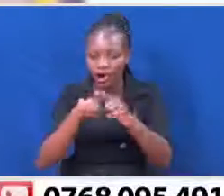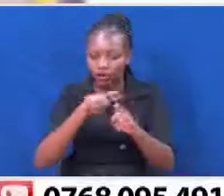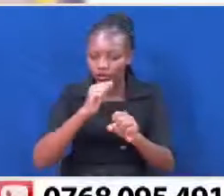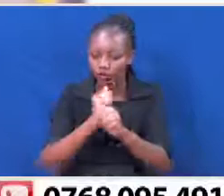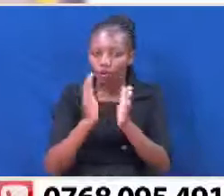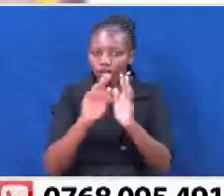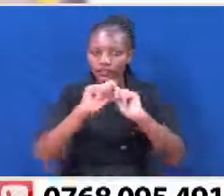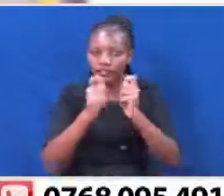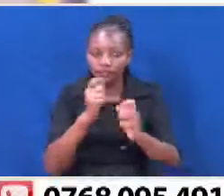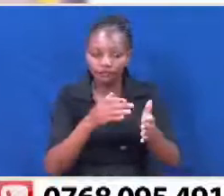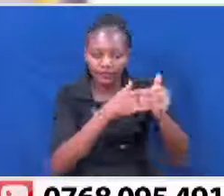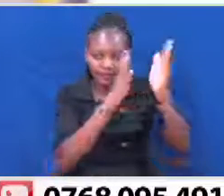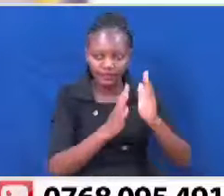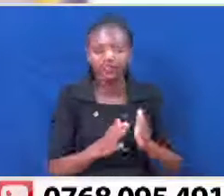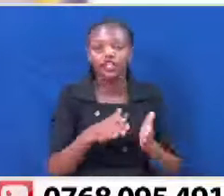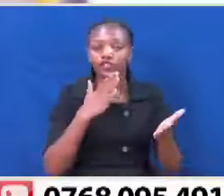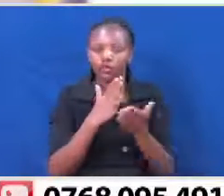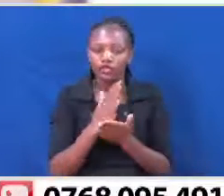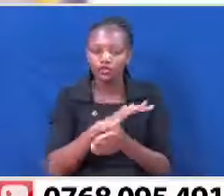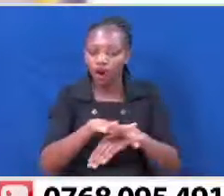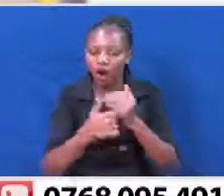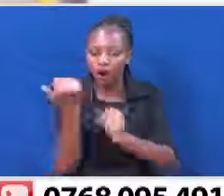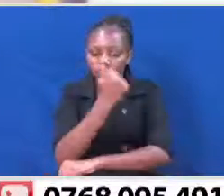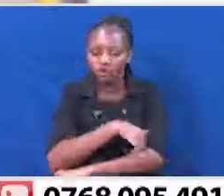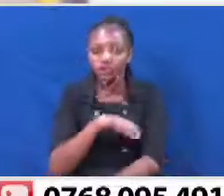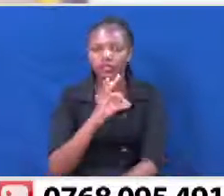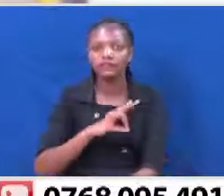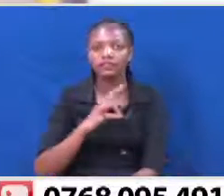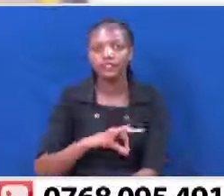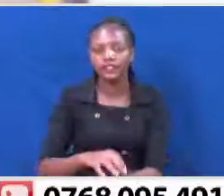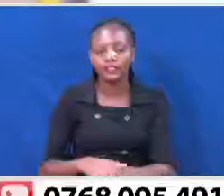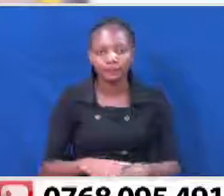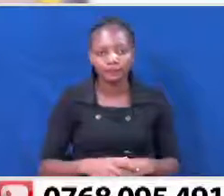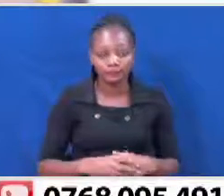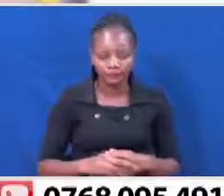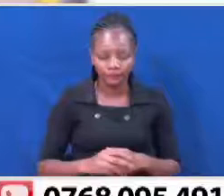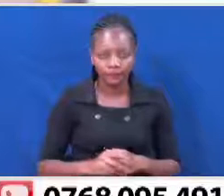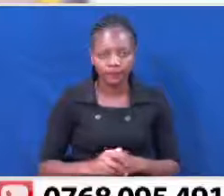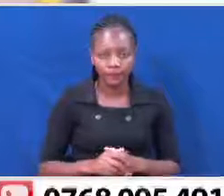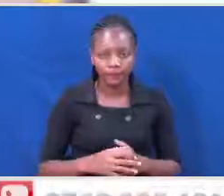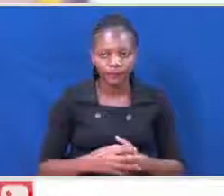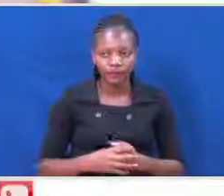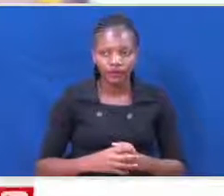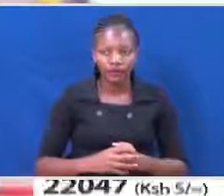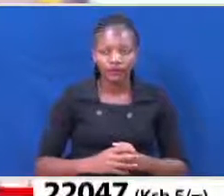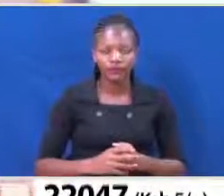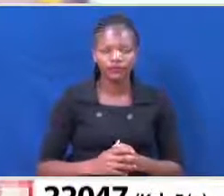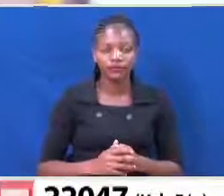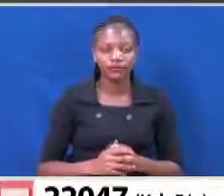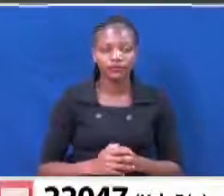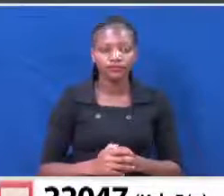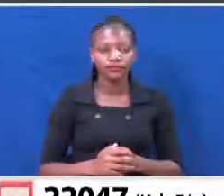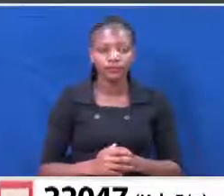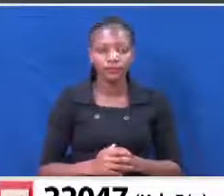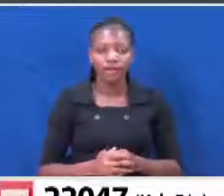in every ward across Mathare. So with them, they are helping us to have the data, the number of students in those schools, and also connecting that with the